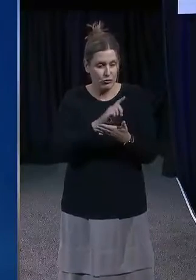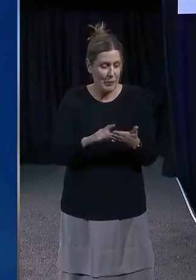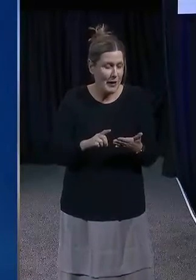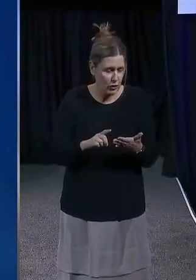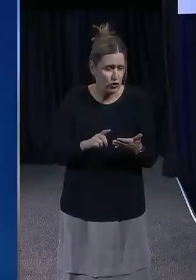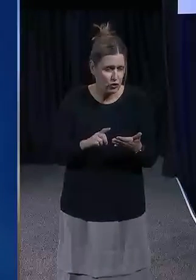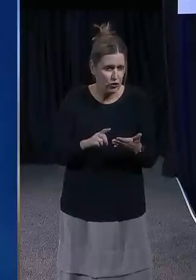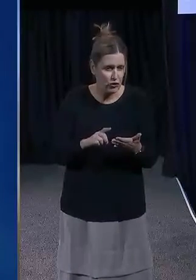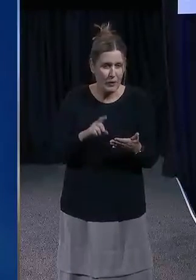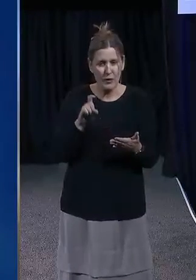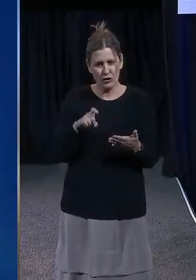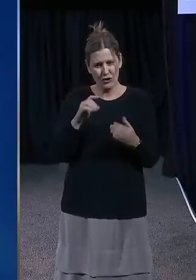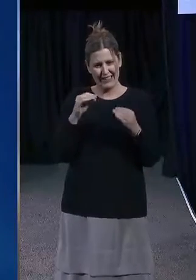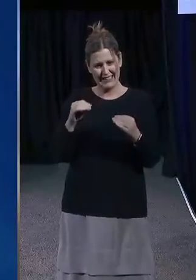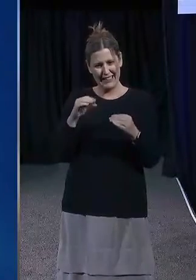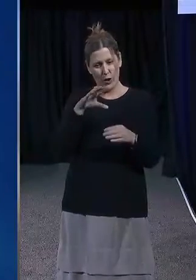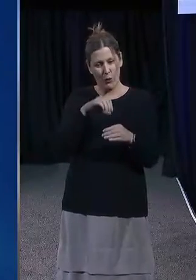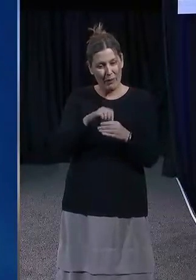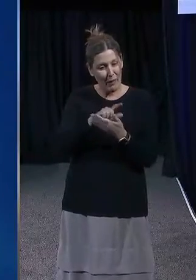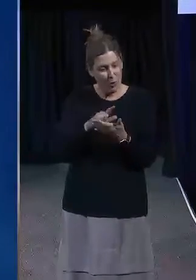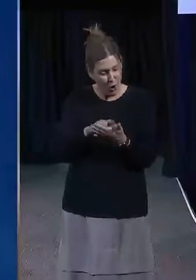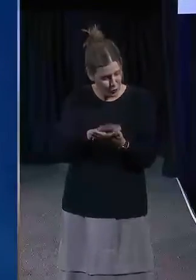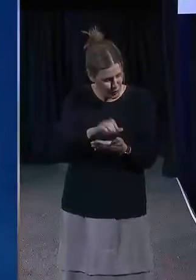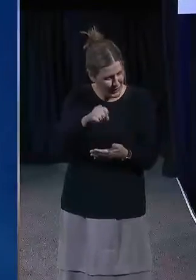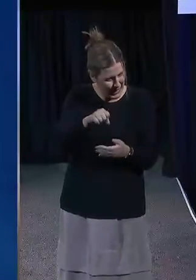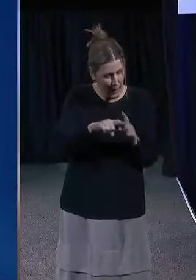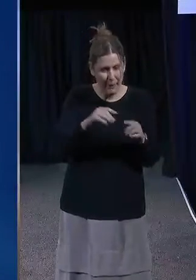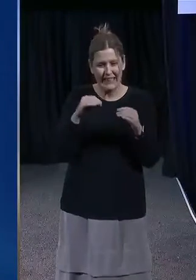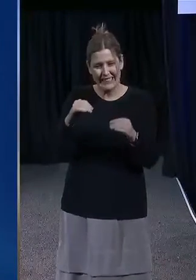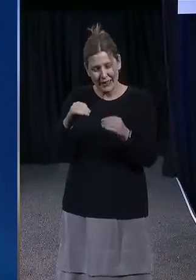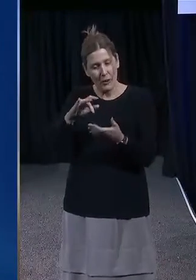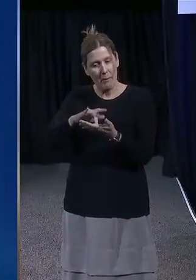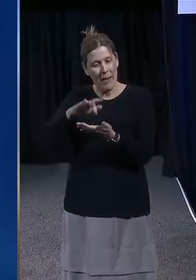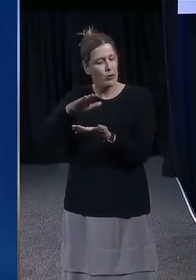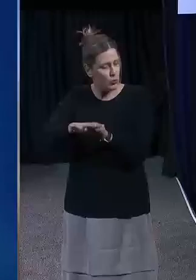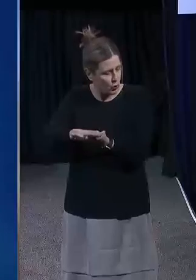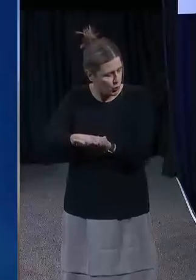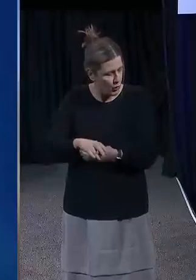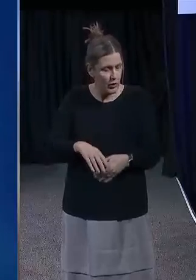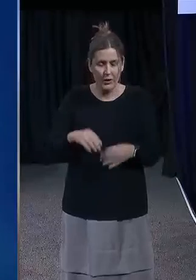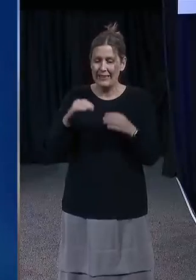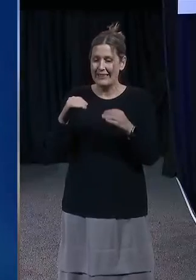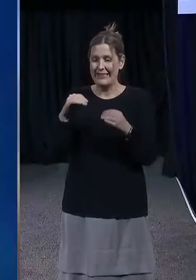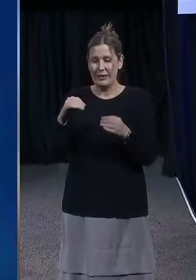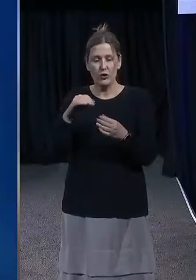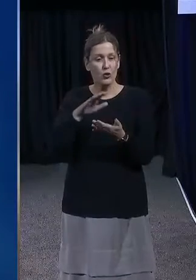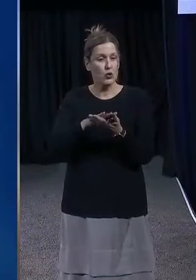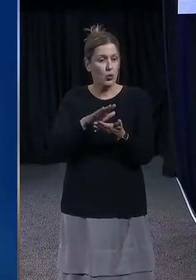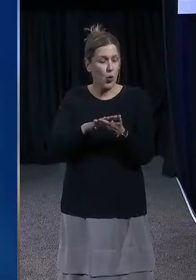only in law school, but also in medical school. Not only in medical school, but also in